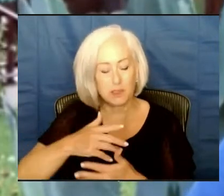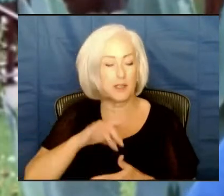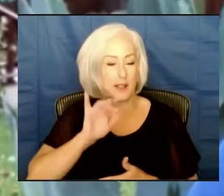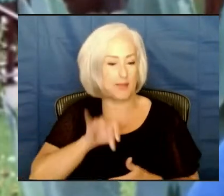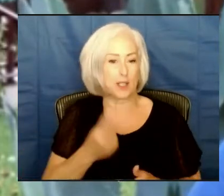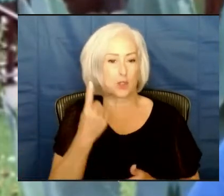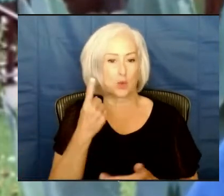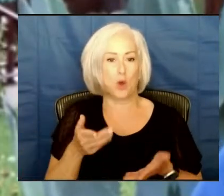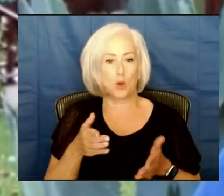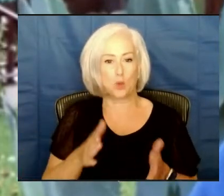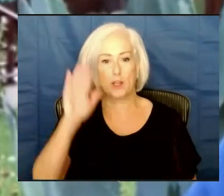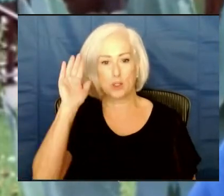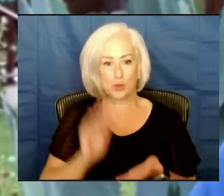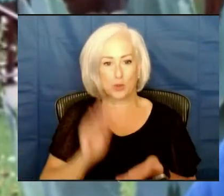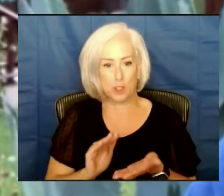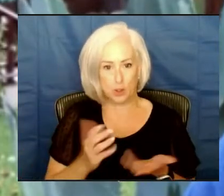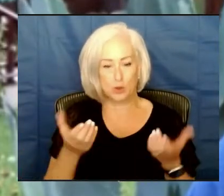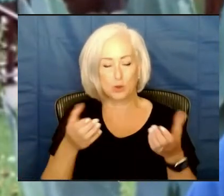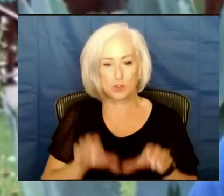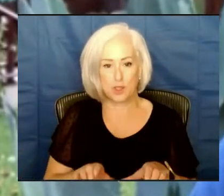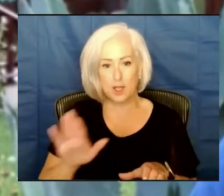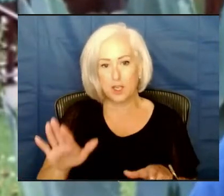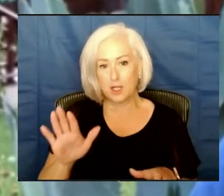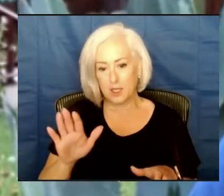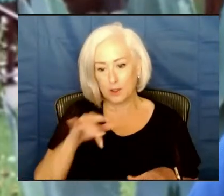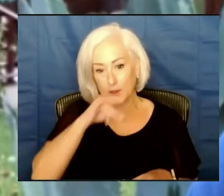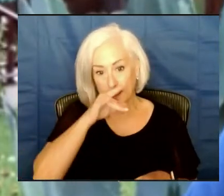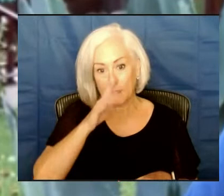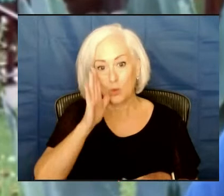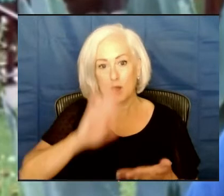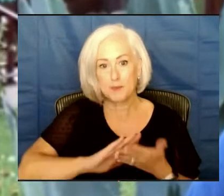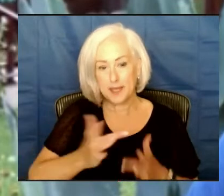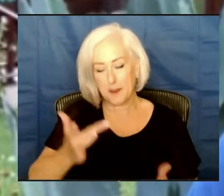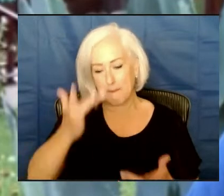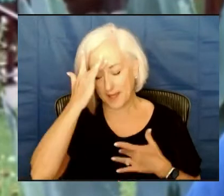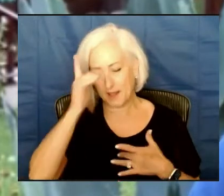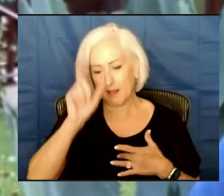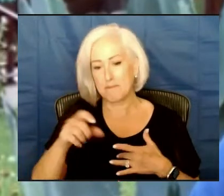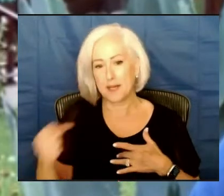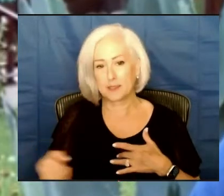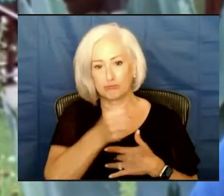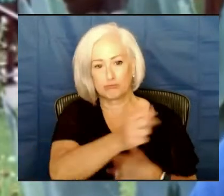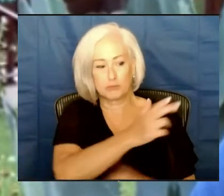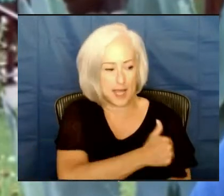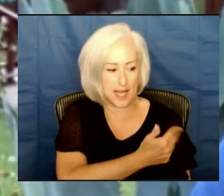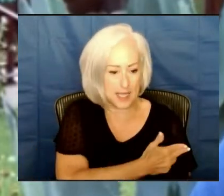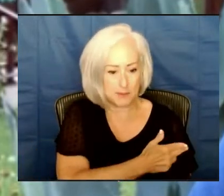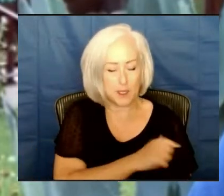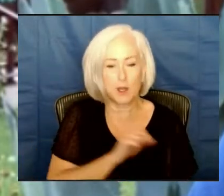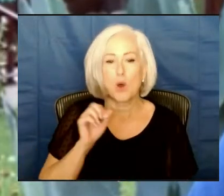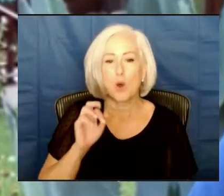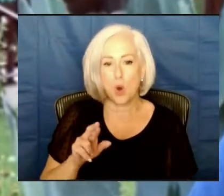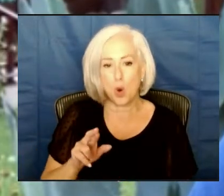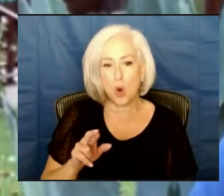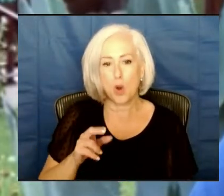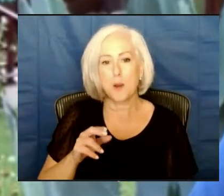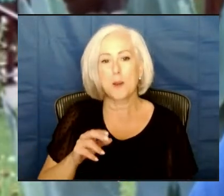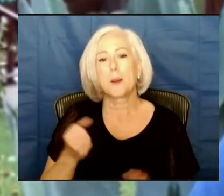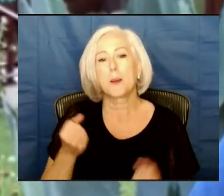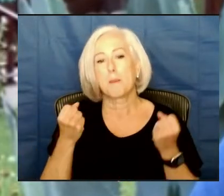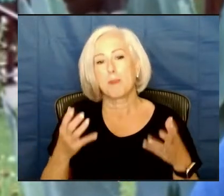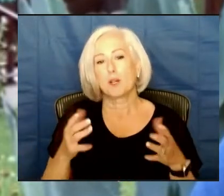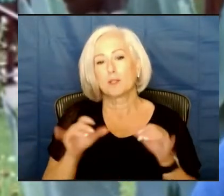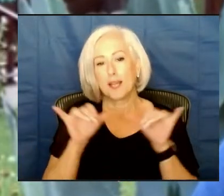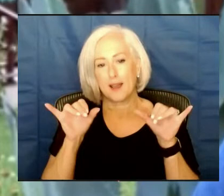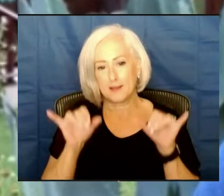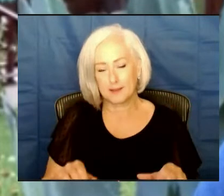the chance that your child will get ill enough to go to the hospital, will get multi-system inflammatory disorder, and also hopefully reduce